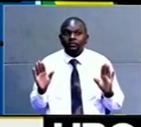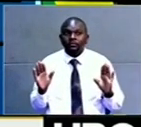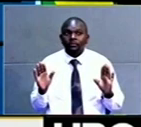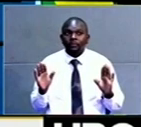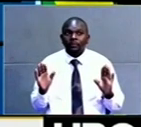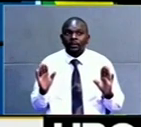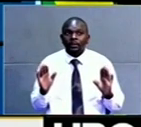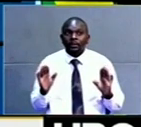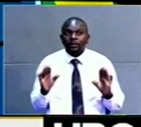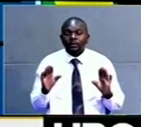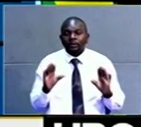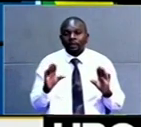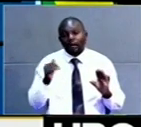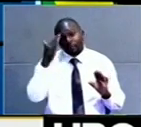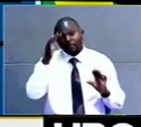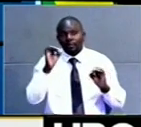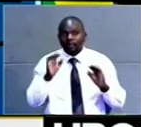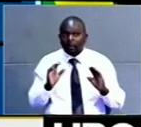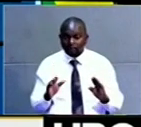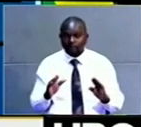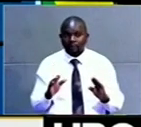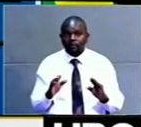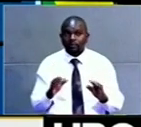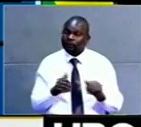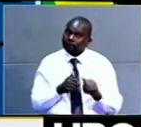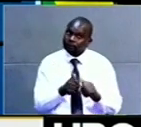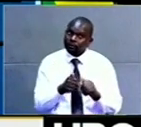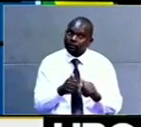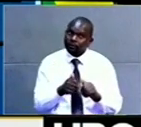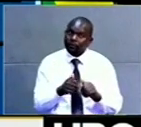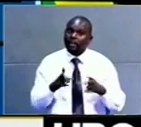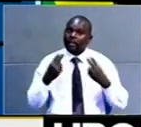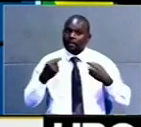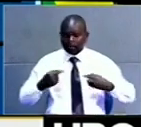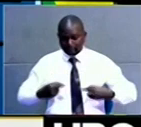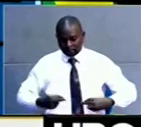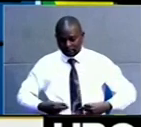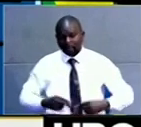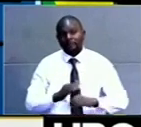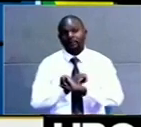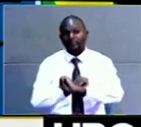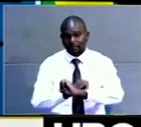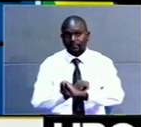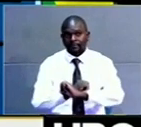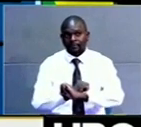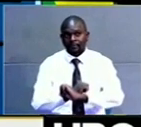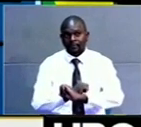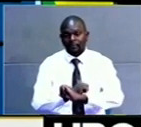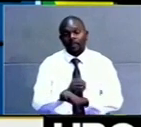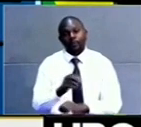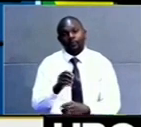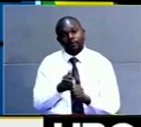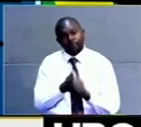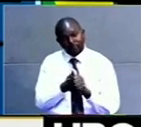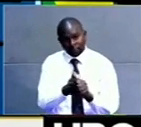And lack of sobriety is not compatible with health safety through the observance